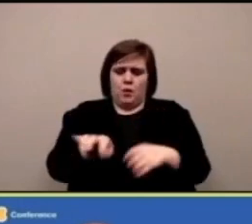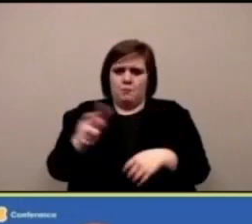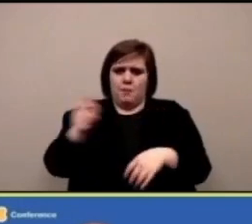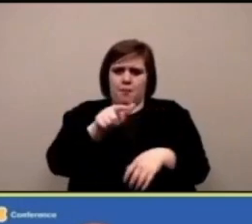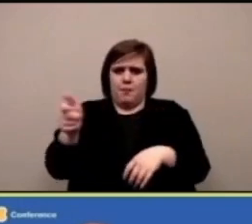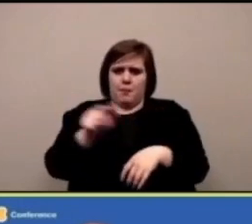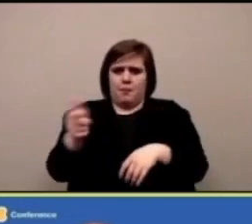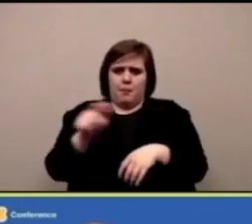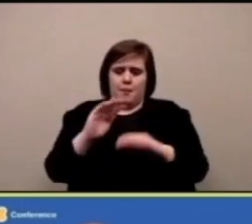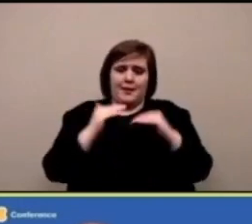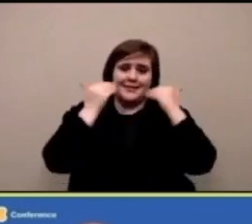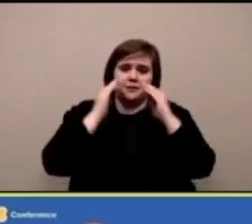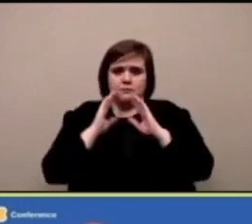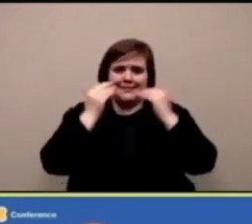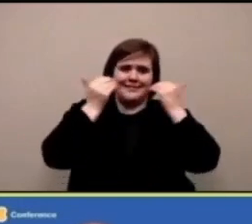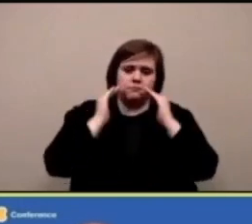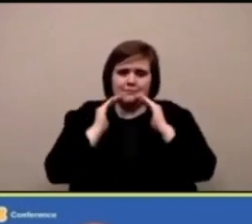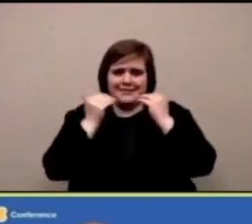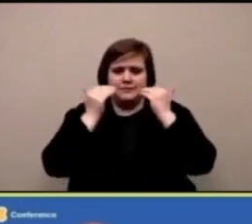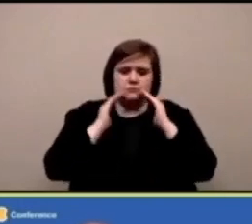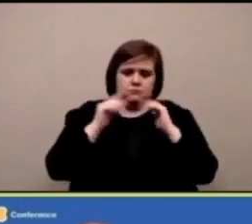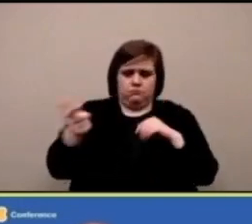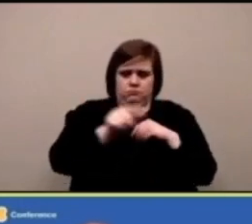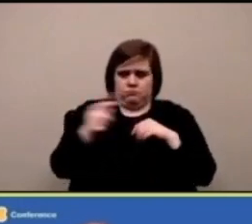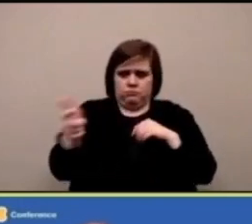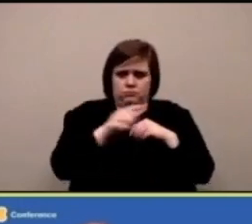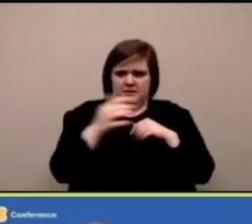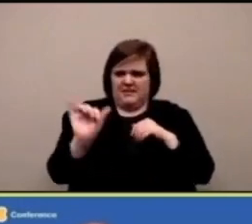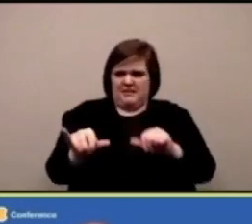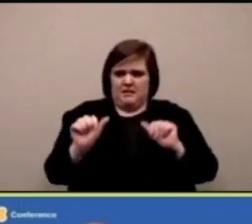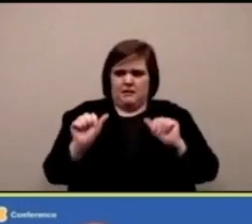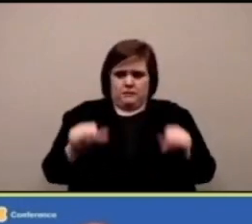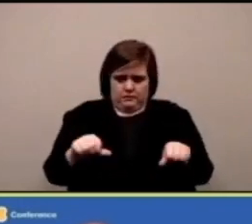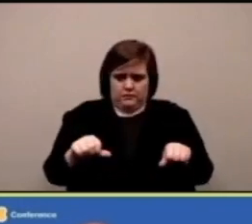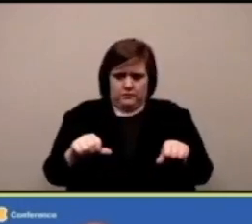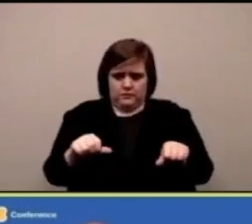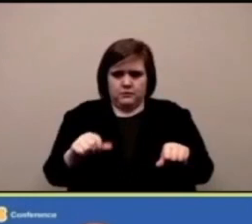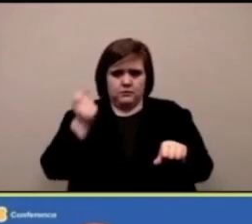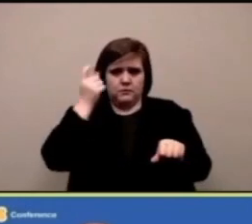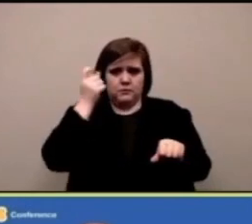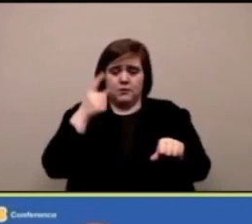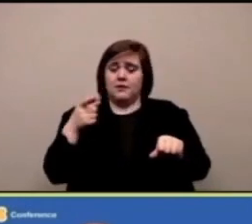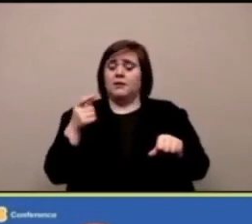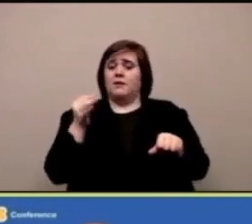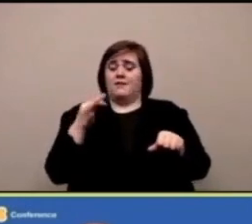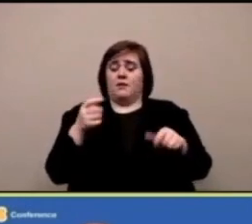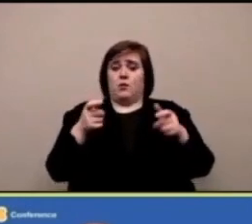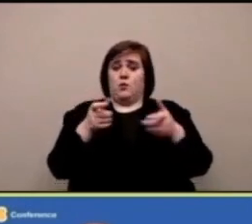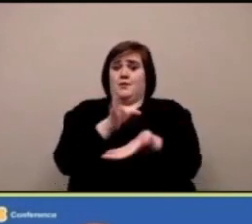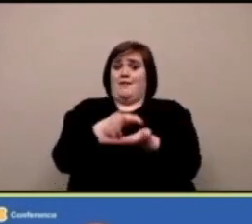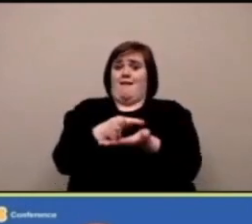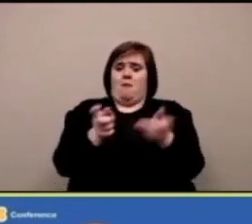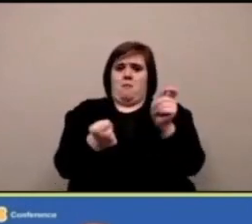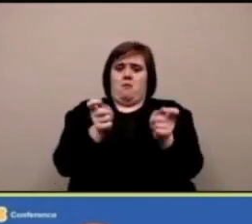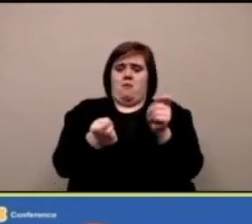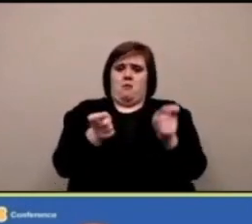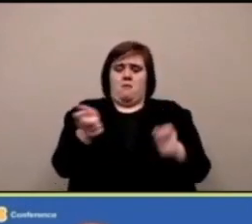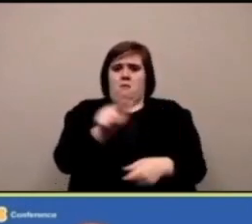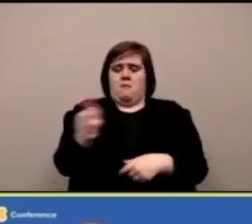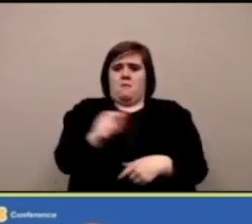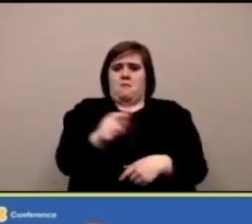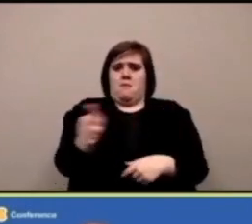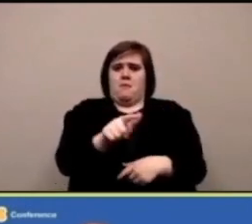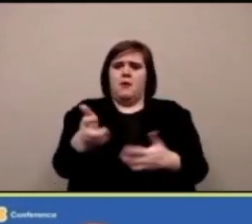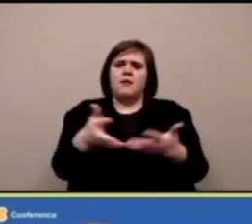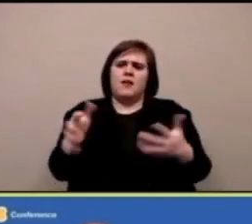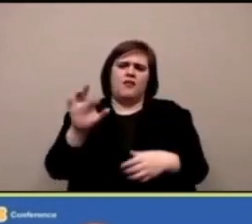smiling, frowning, smiling, frowning. But you can use stop animation to do that too. There's a lot of different free